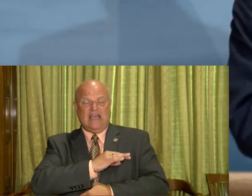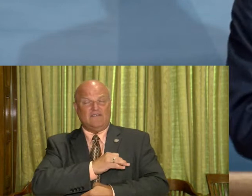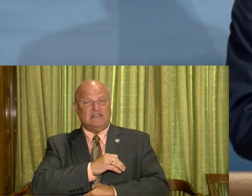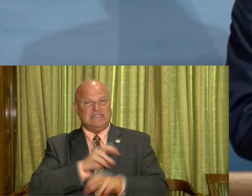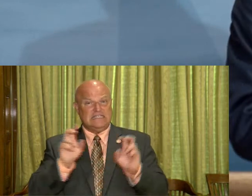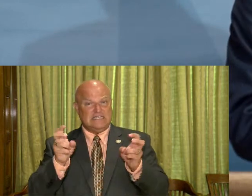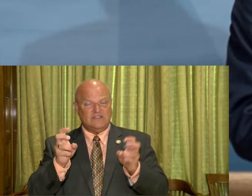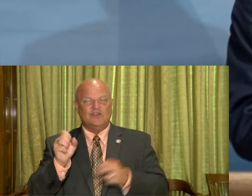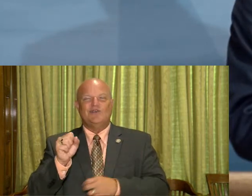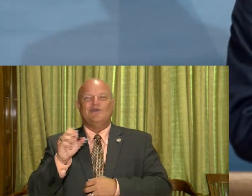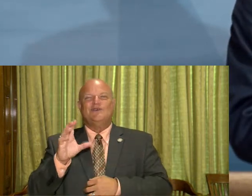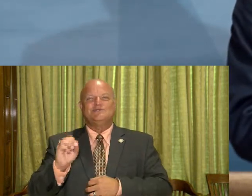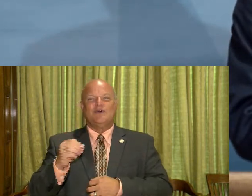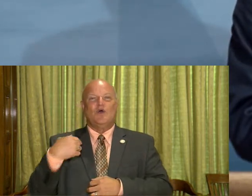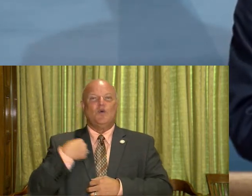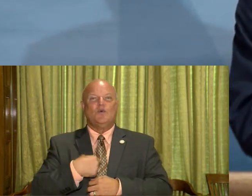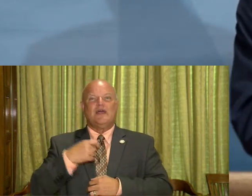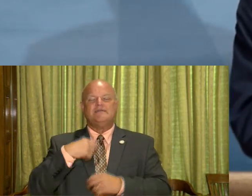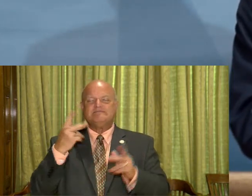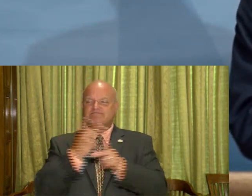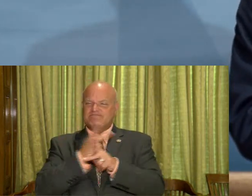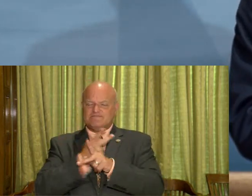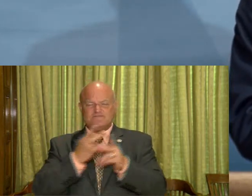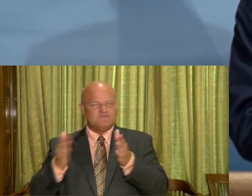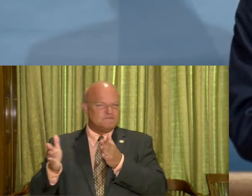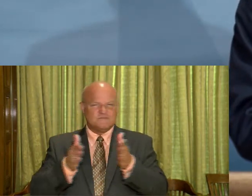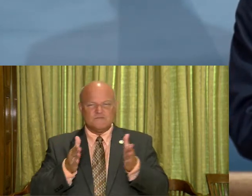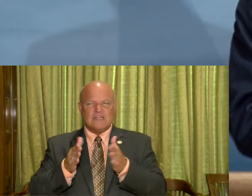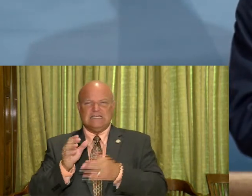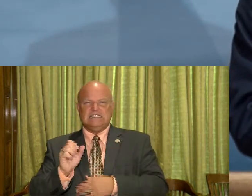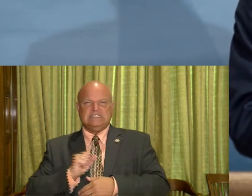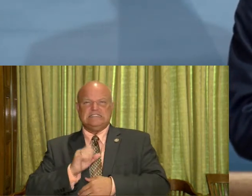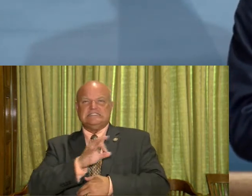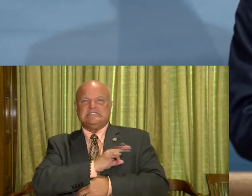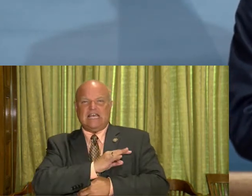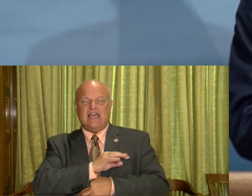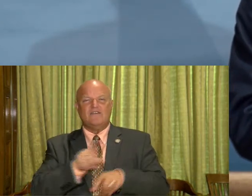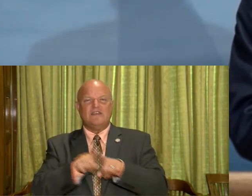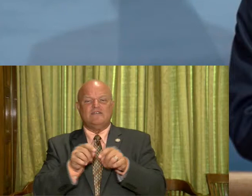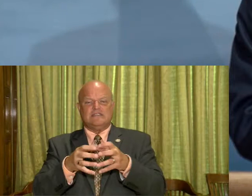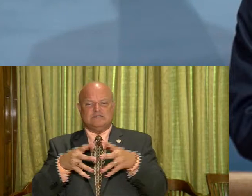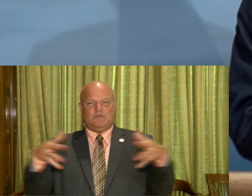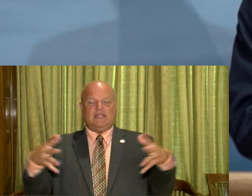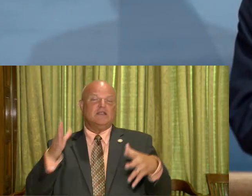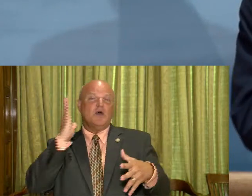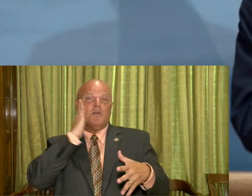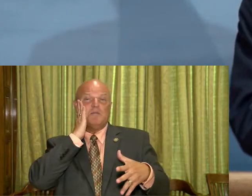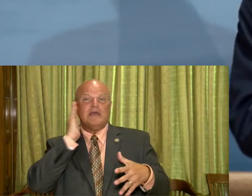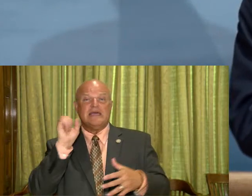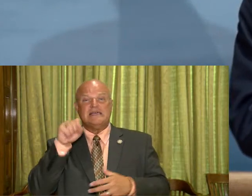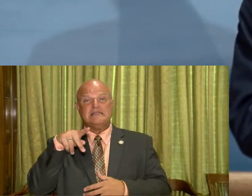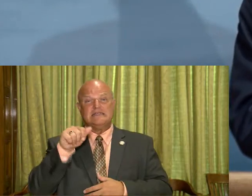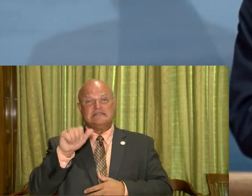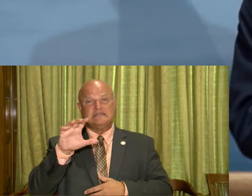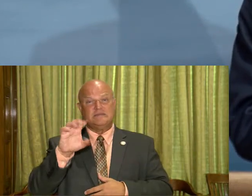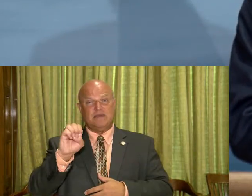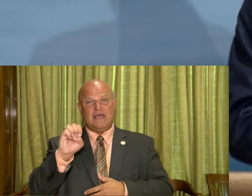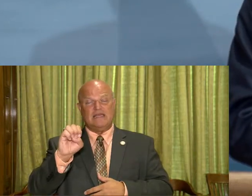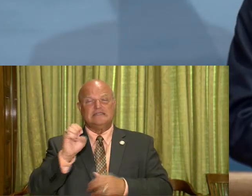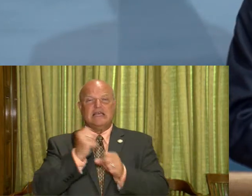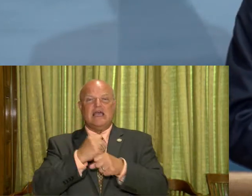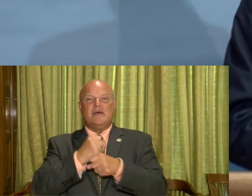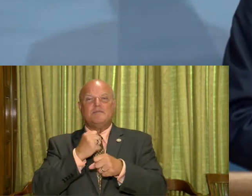issue, and so we're having to figure out ways to staff even the expansion of bed space that we're trying to create